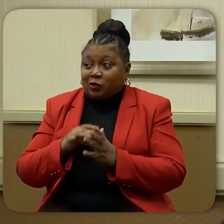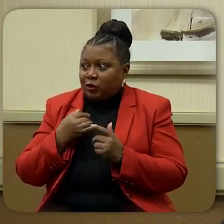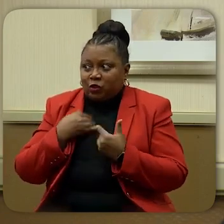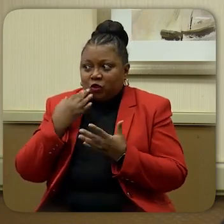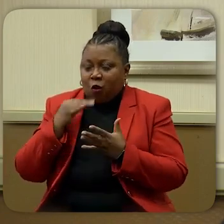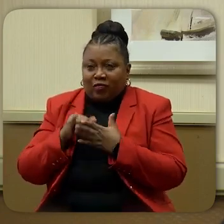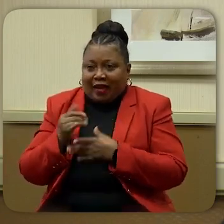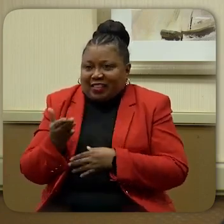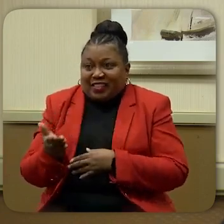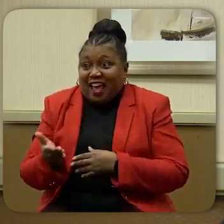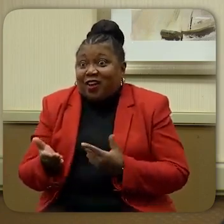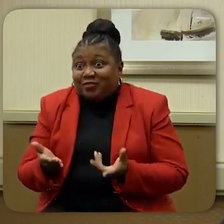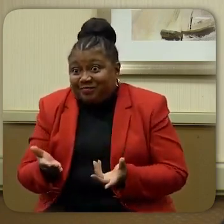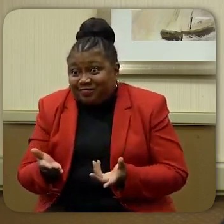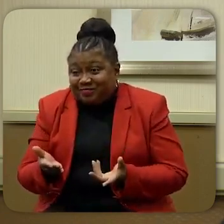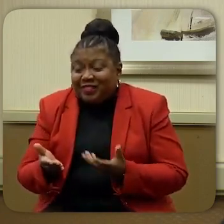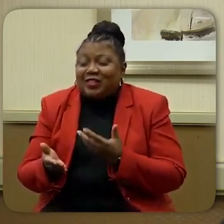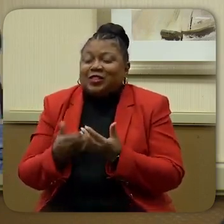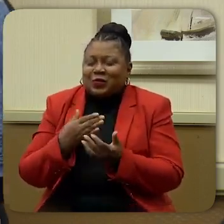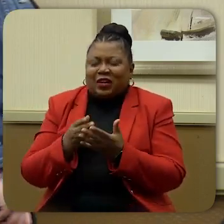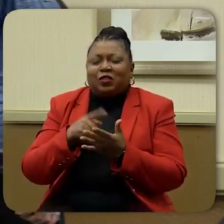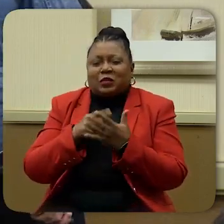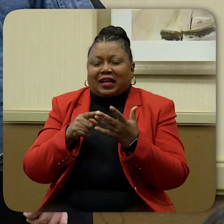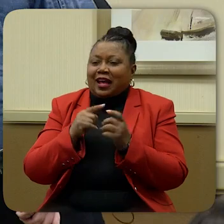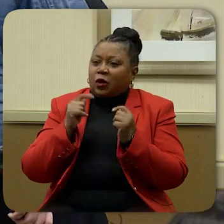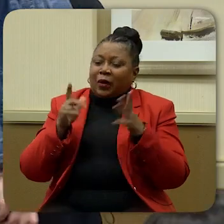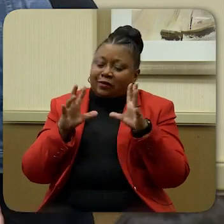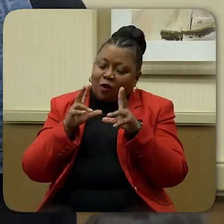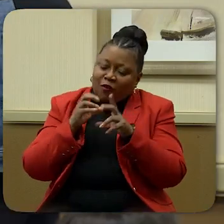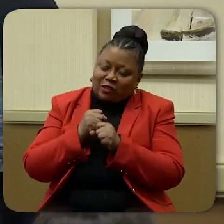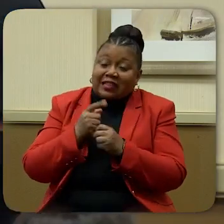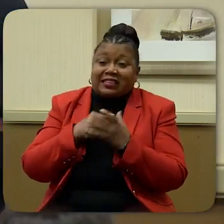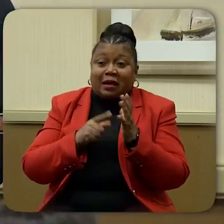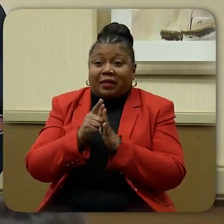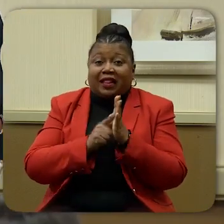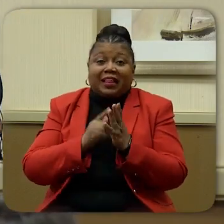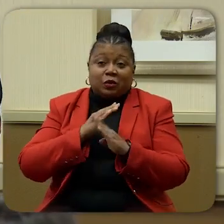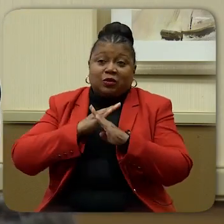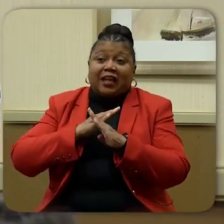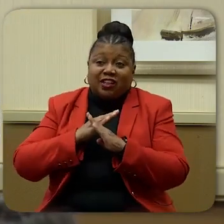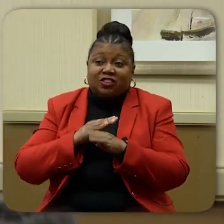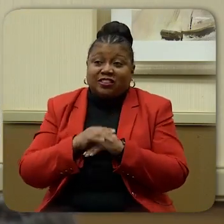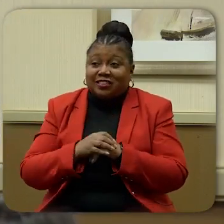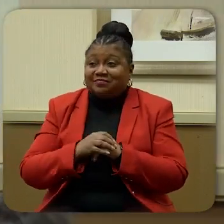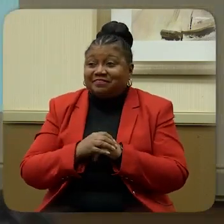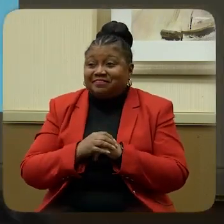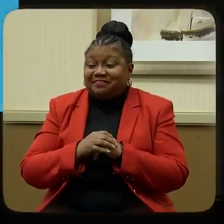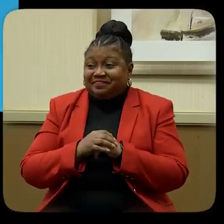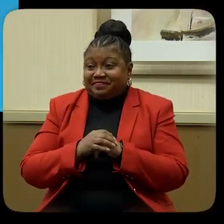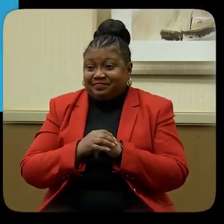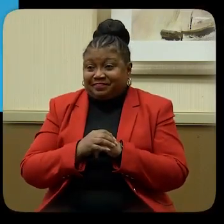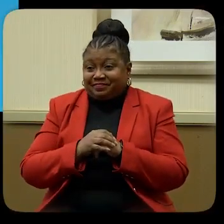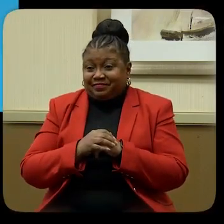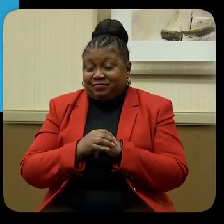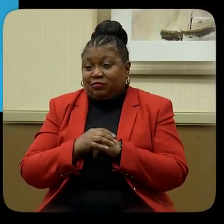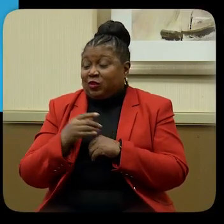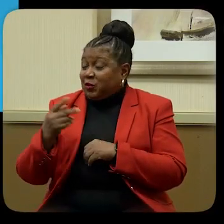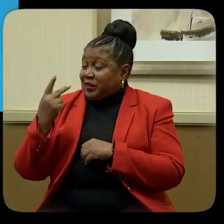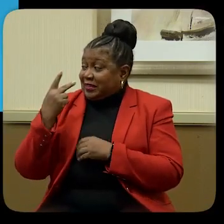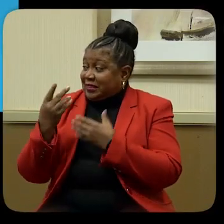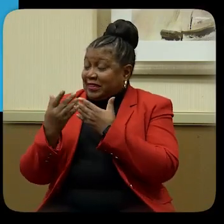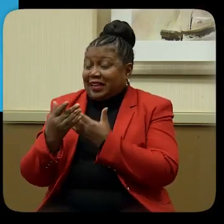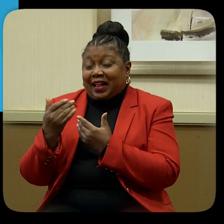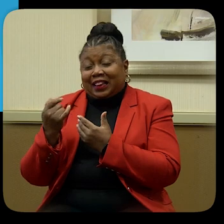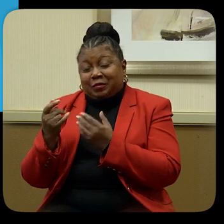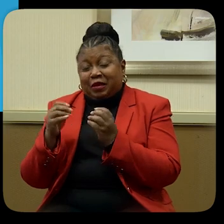even know that it's there. So anyway, those are just kind of a quick overview of some of the legal protections. So you can see